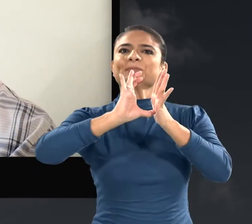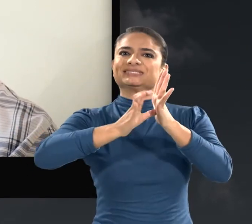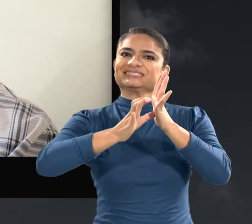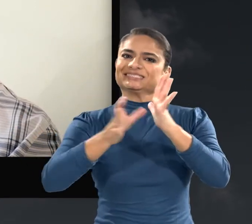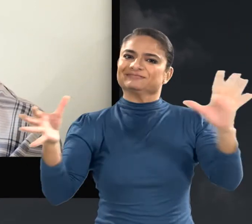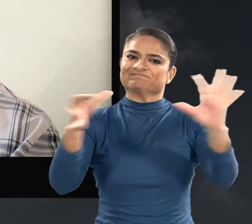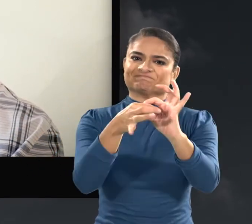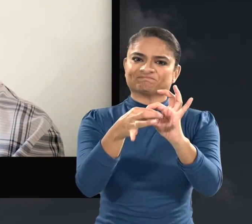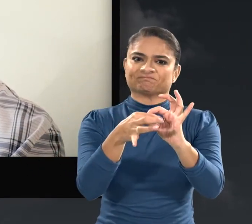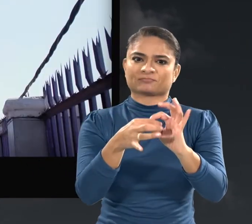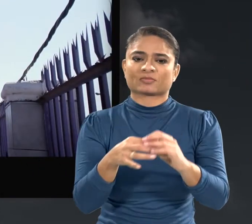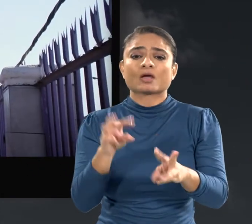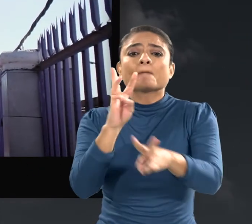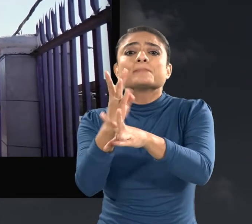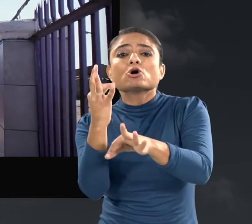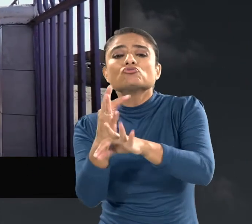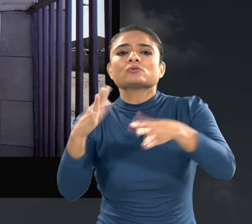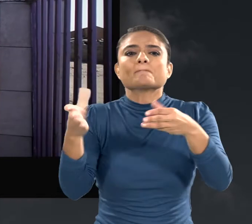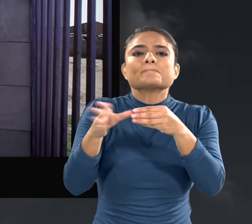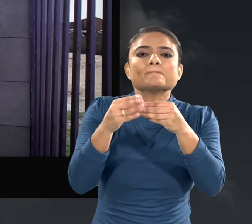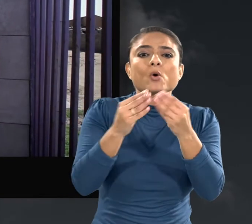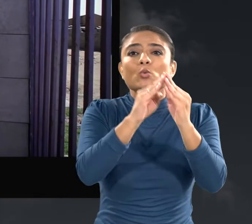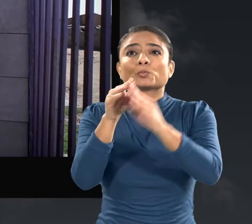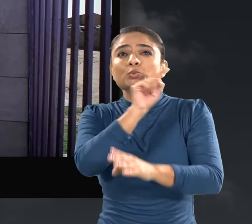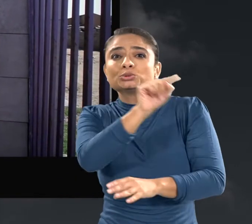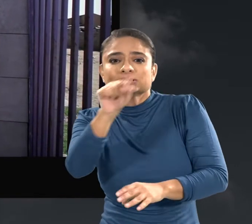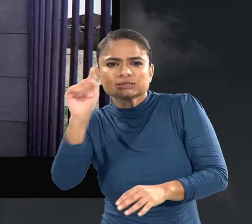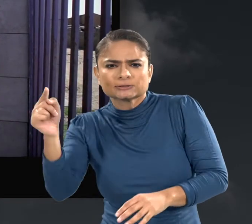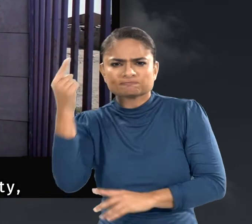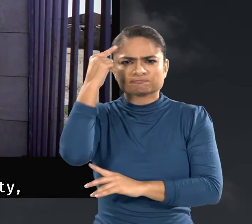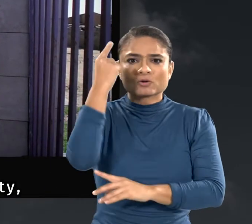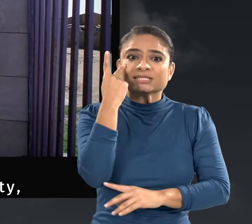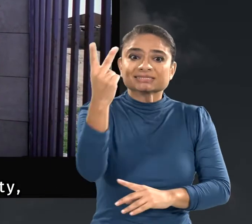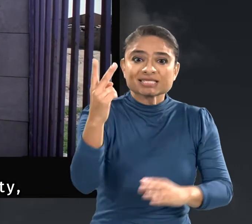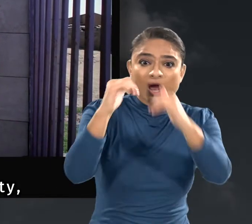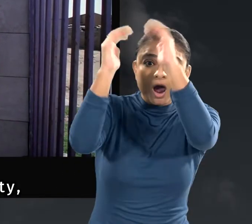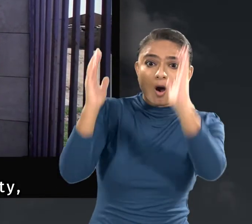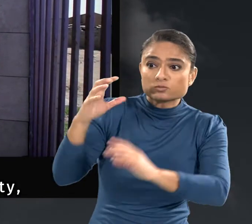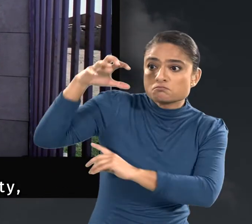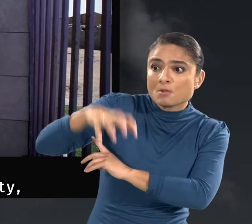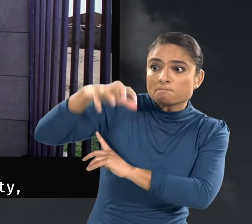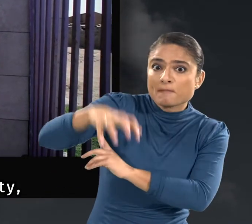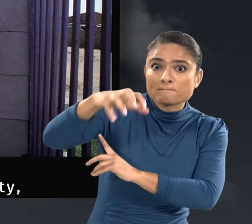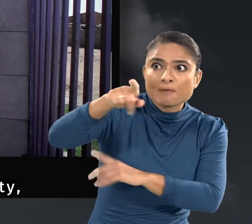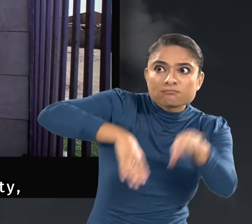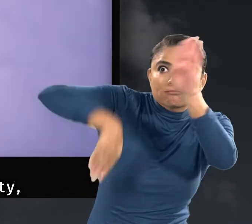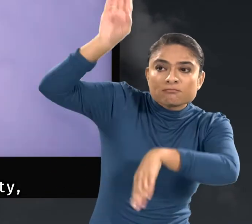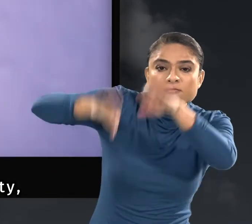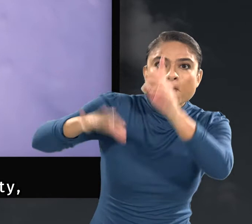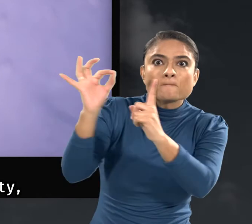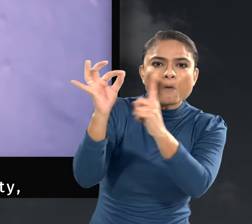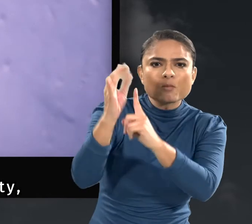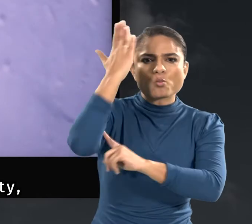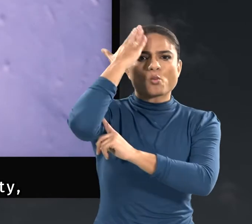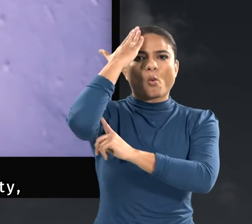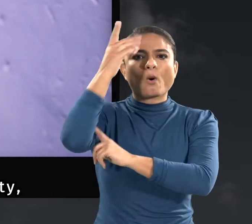signified disability. If a parent, any member of the community sees that there is a member of community with a child